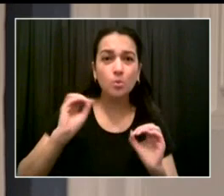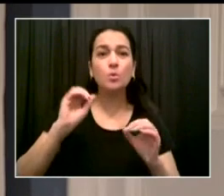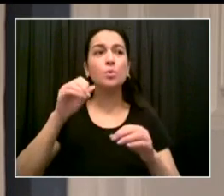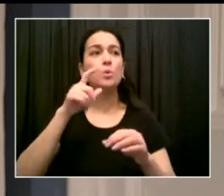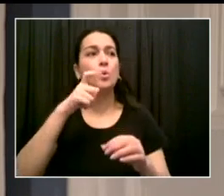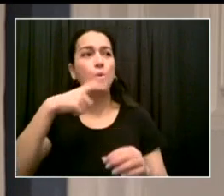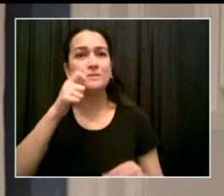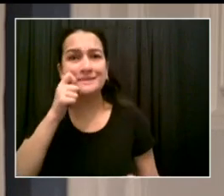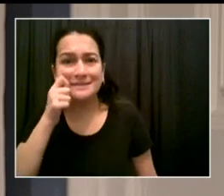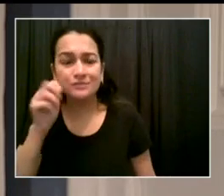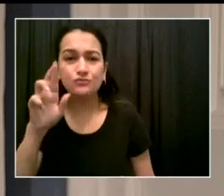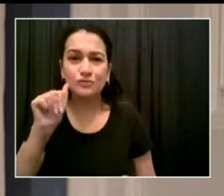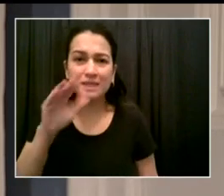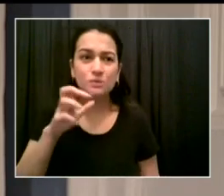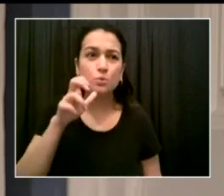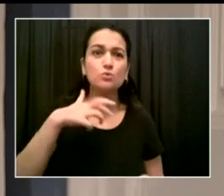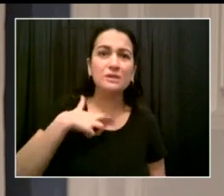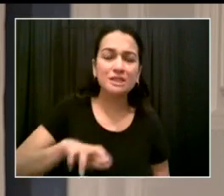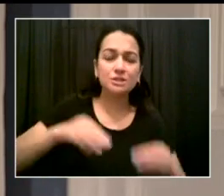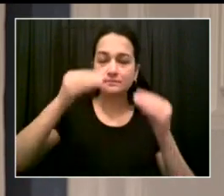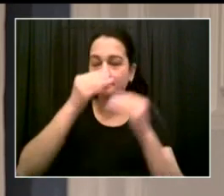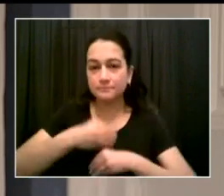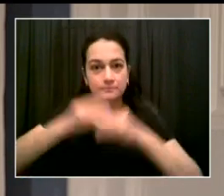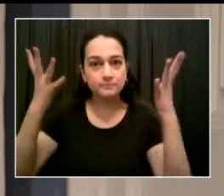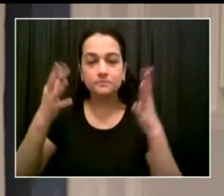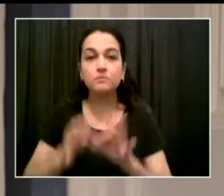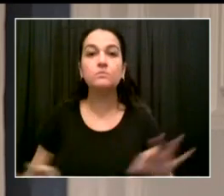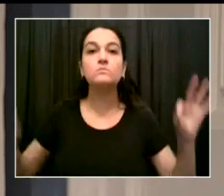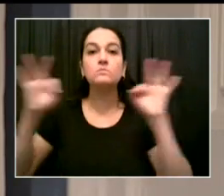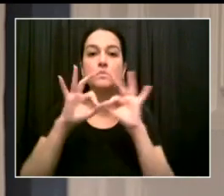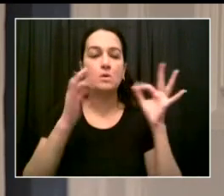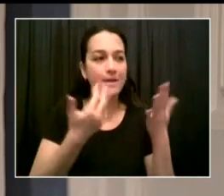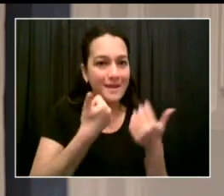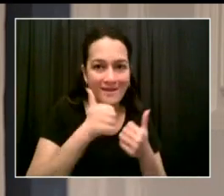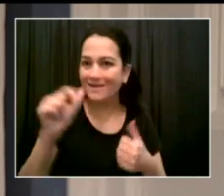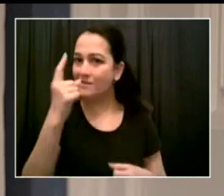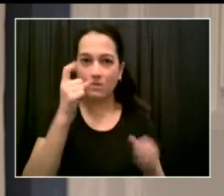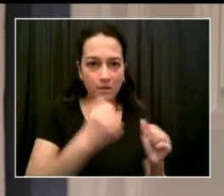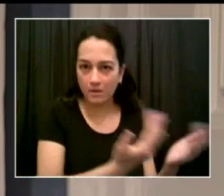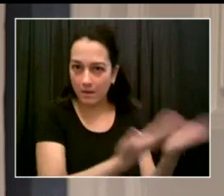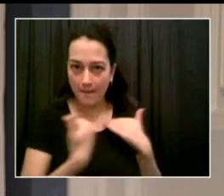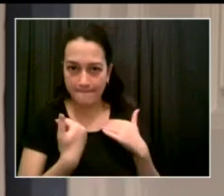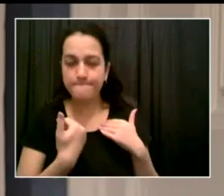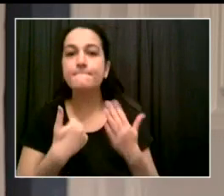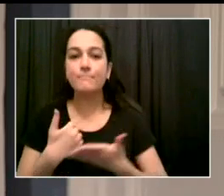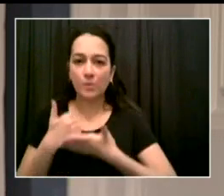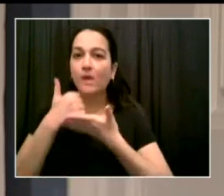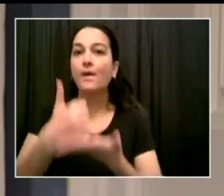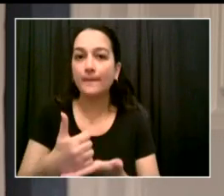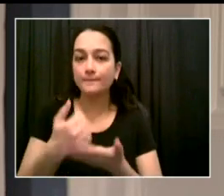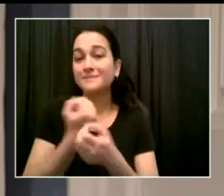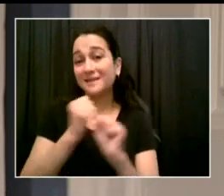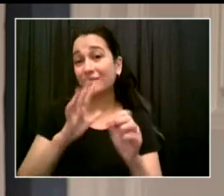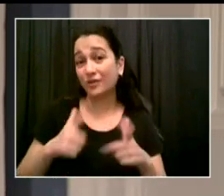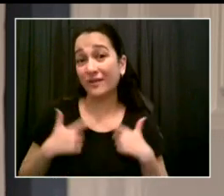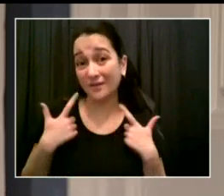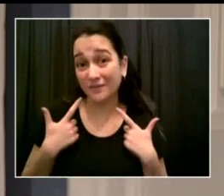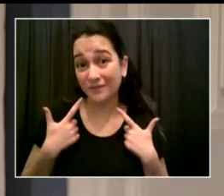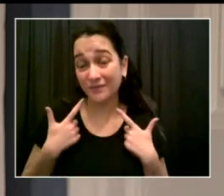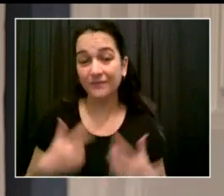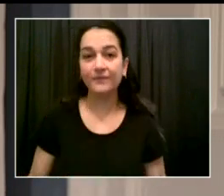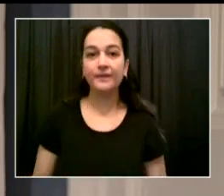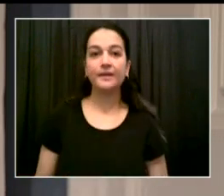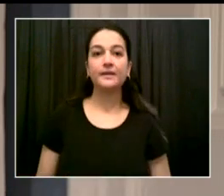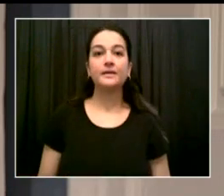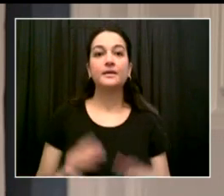your leadership, it's time for us to take additional steps to keep our patients safe and to keep each other safe. Although we all